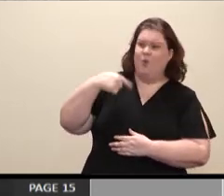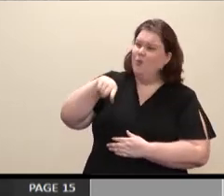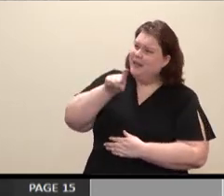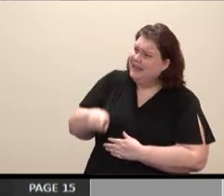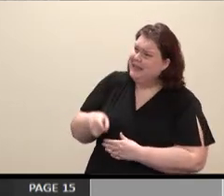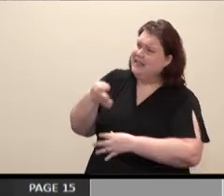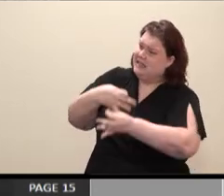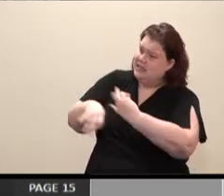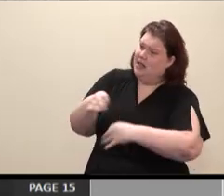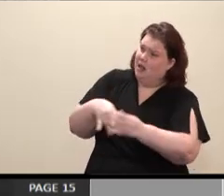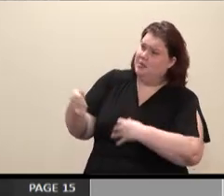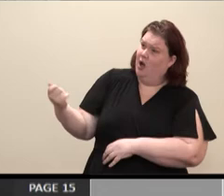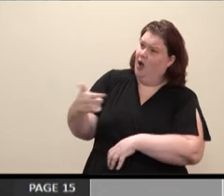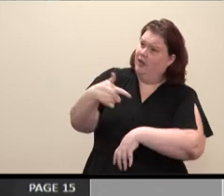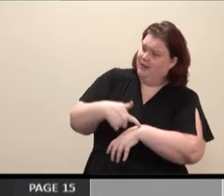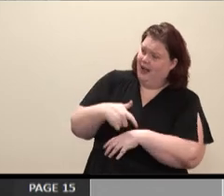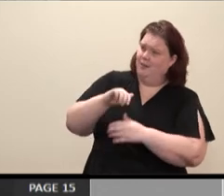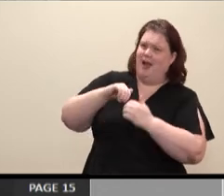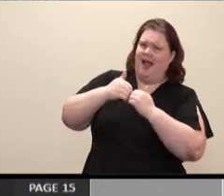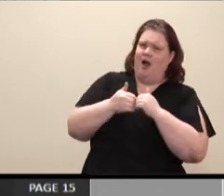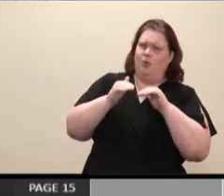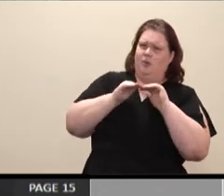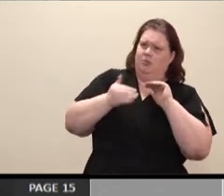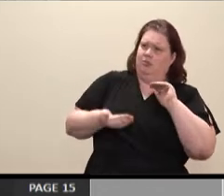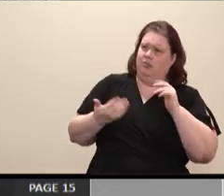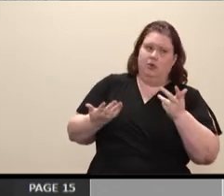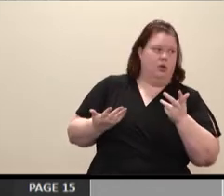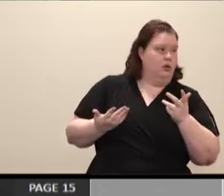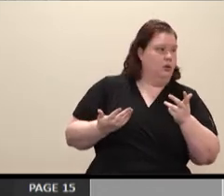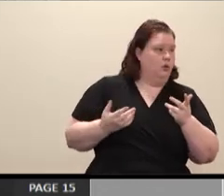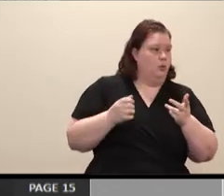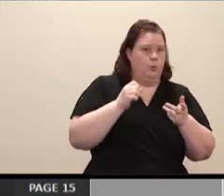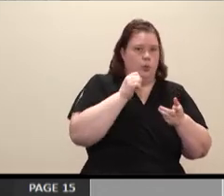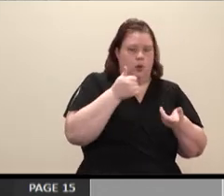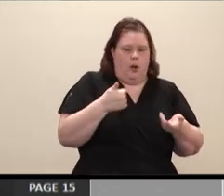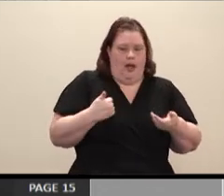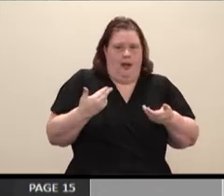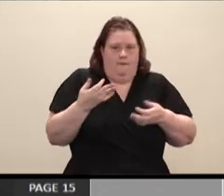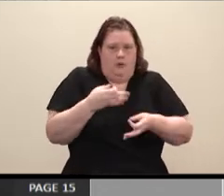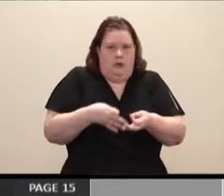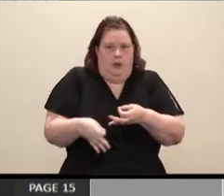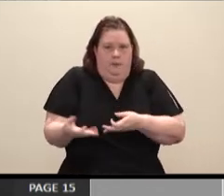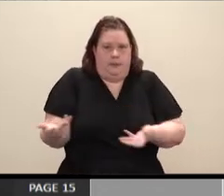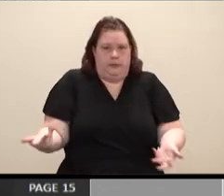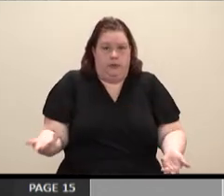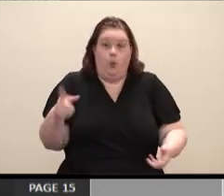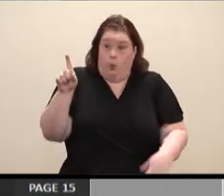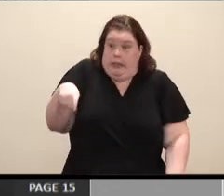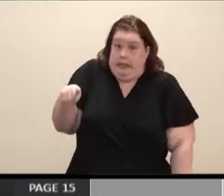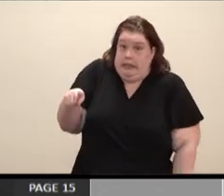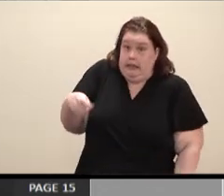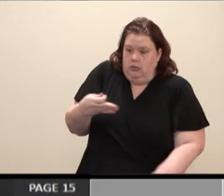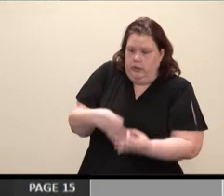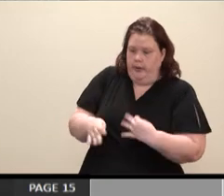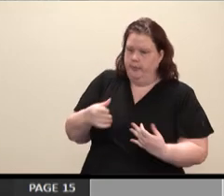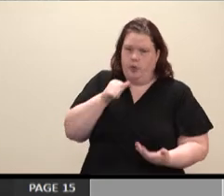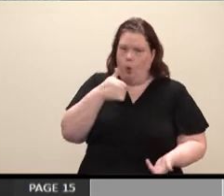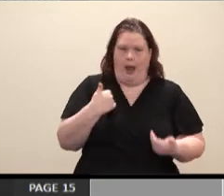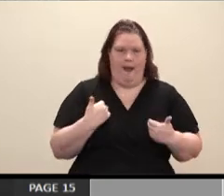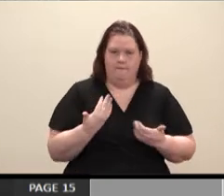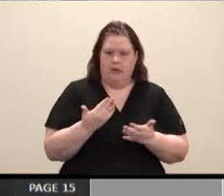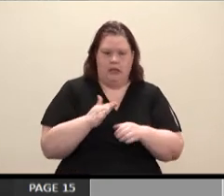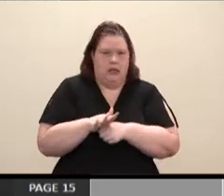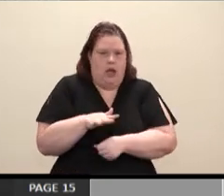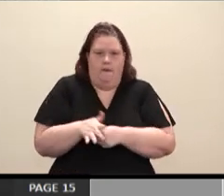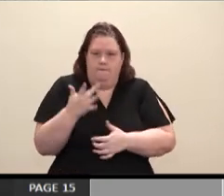all the time. We're needing subs. And so how could we be underspending subs? I said, because we don't have subs. I mean, we're needing them because we don't have